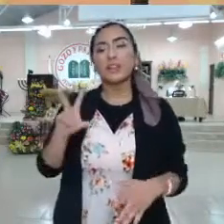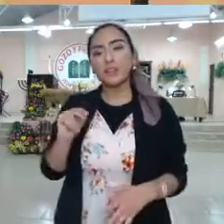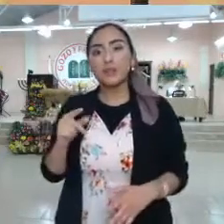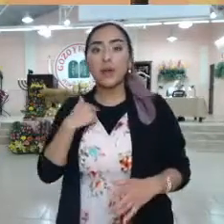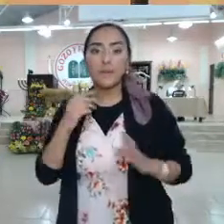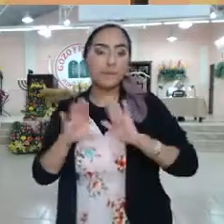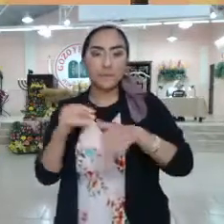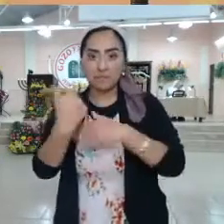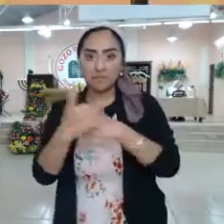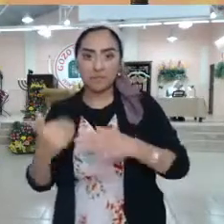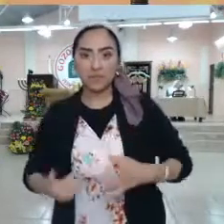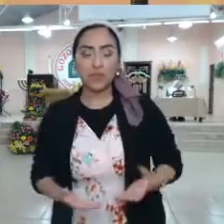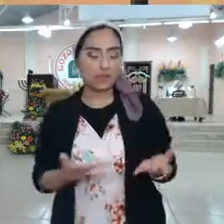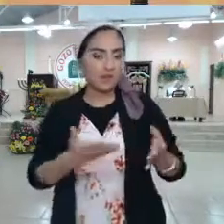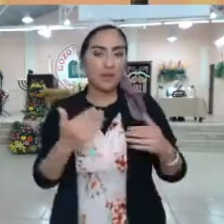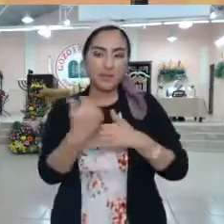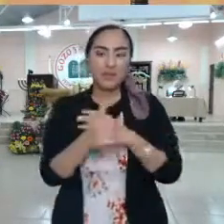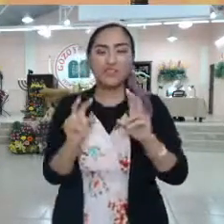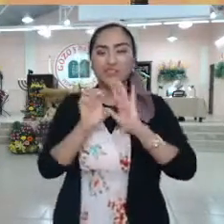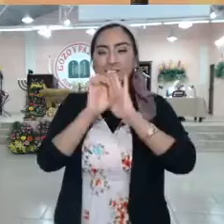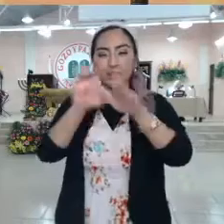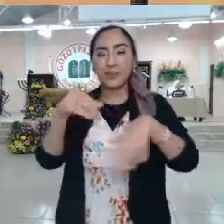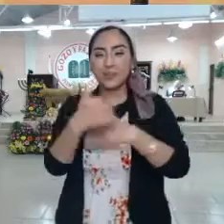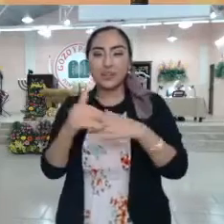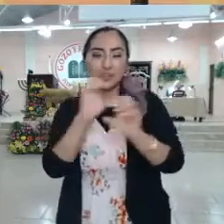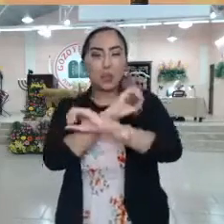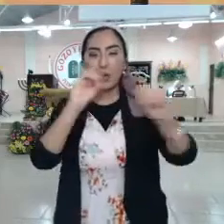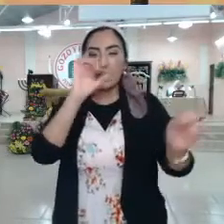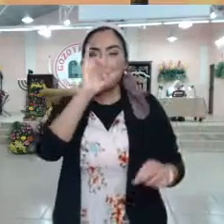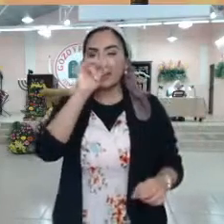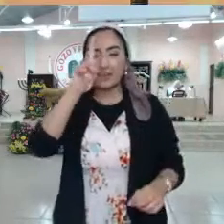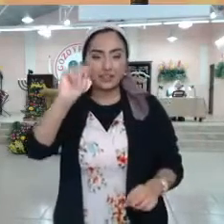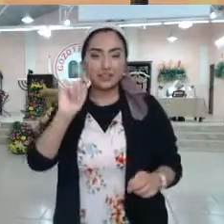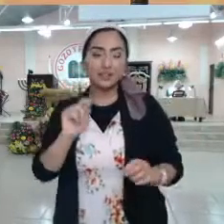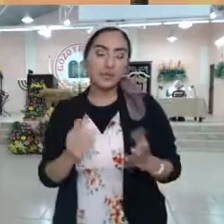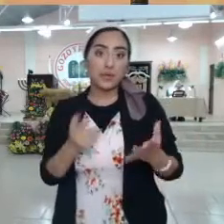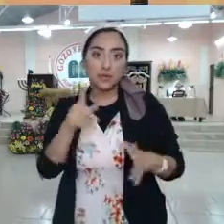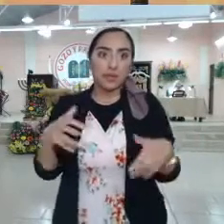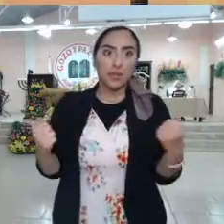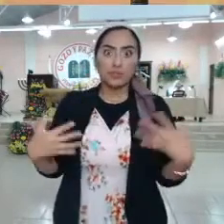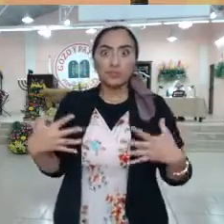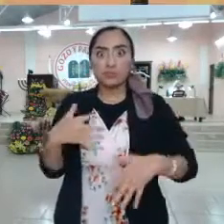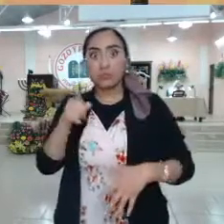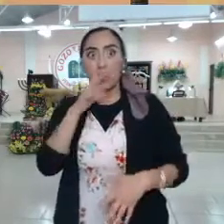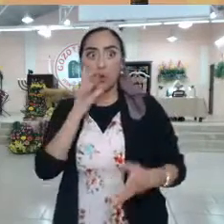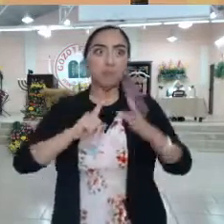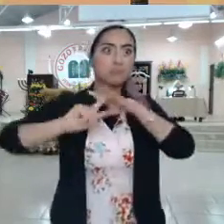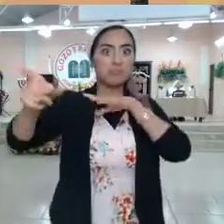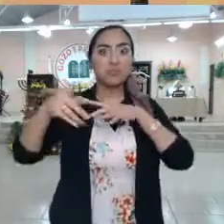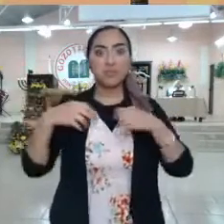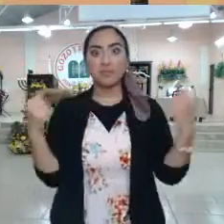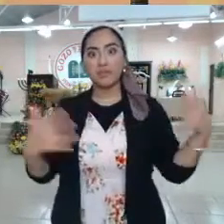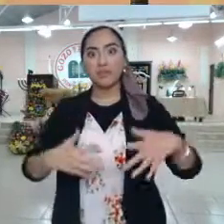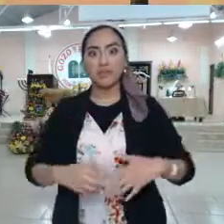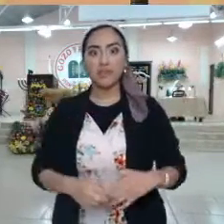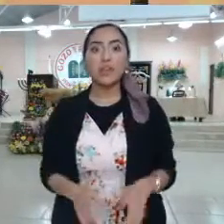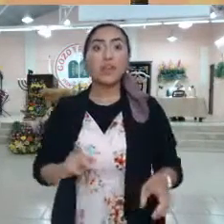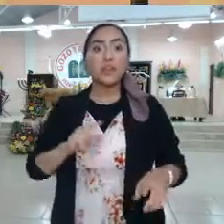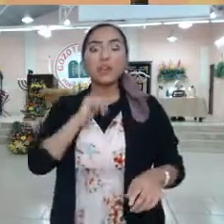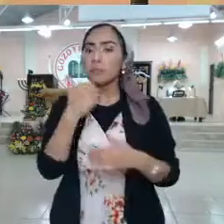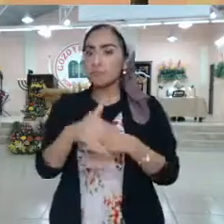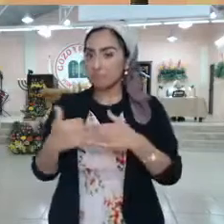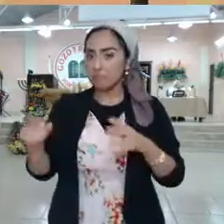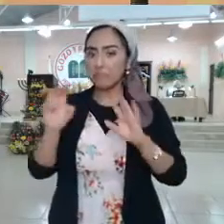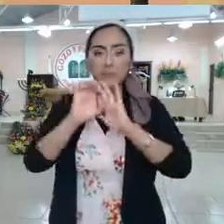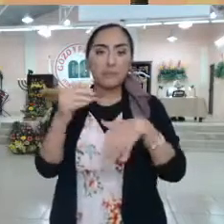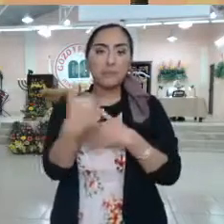chair. pan. This is a Este bread. es un pan. This Vamos is a a poner que es un bread. pan sin levadura, Let's suppose it is porque an no sé que te unleavened vayas a bread asustar because y vas a you salir might get corriendo de acá. scared and you go out Es un running from pan.